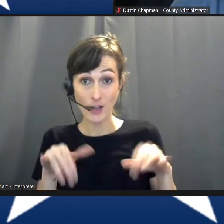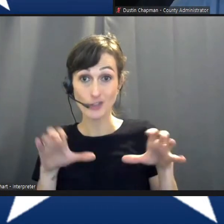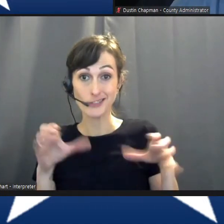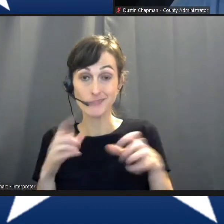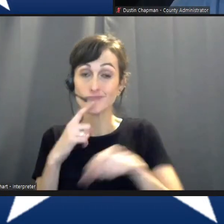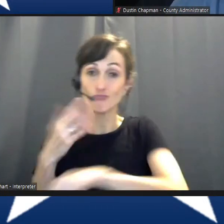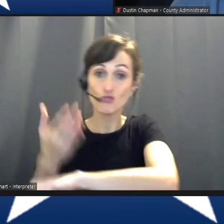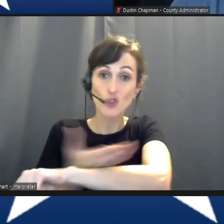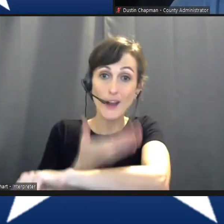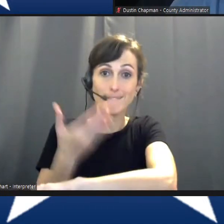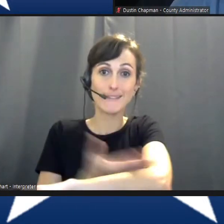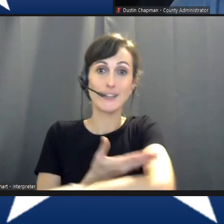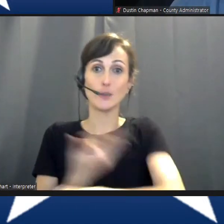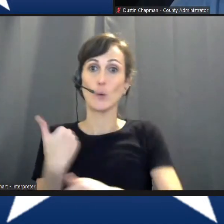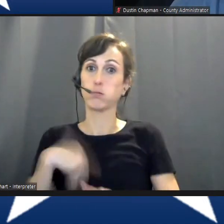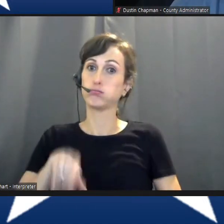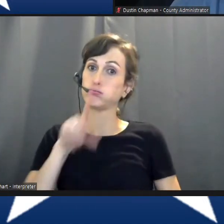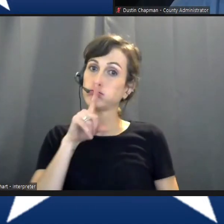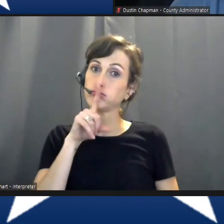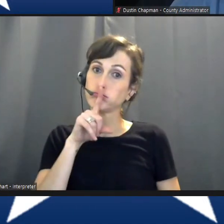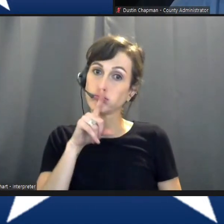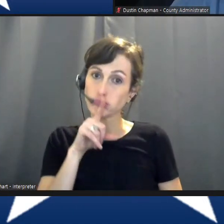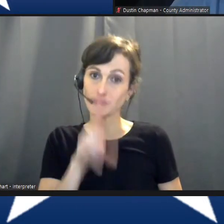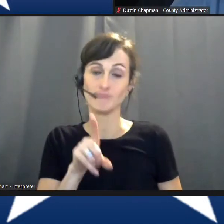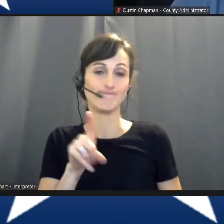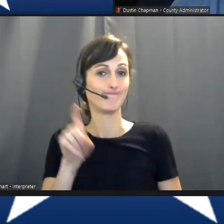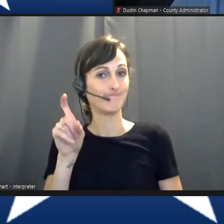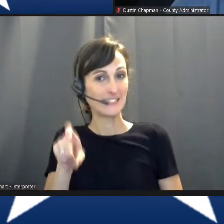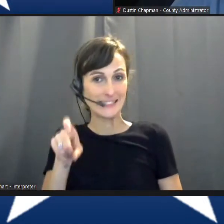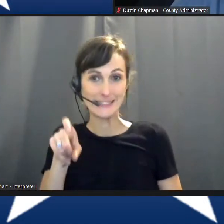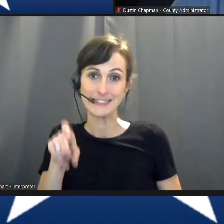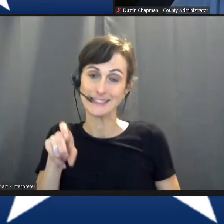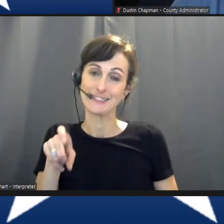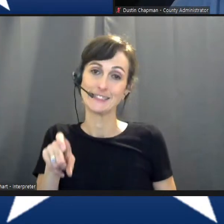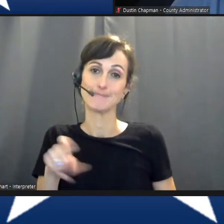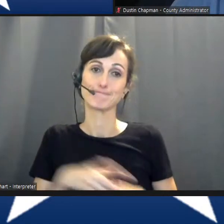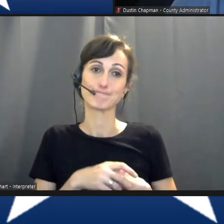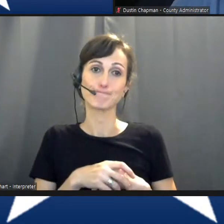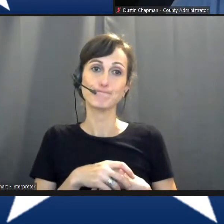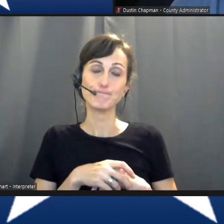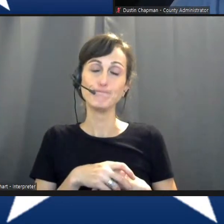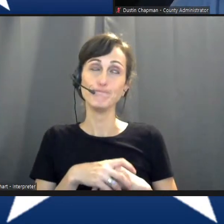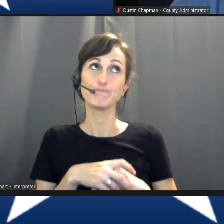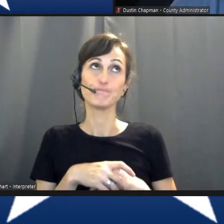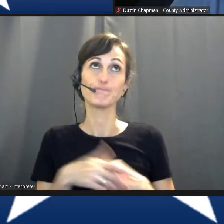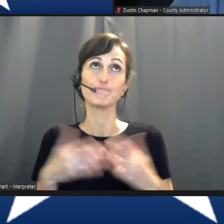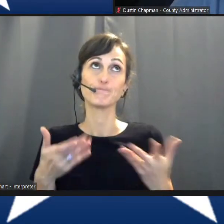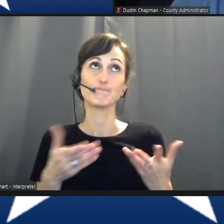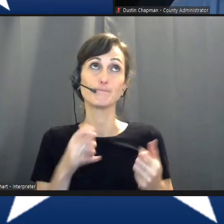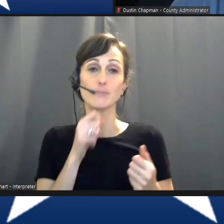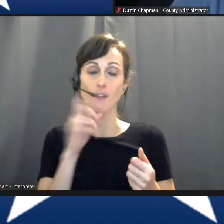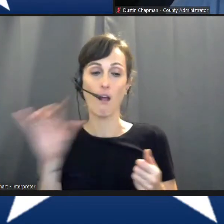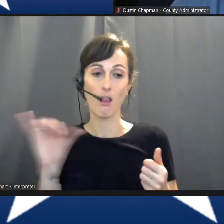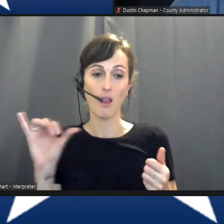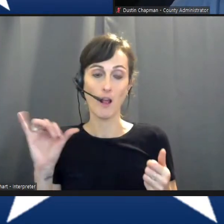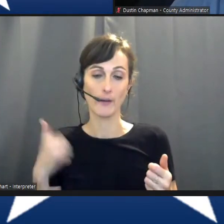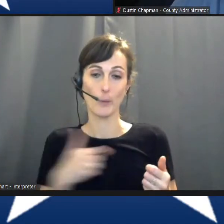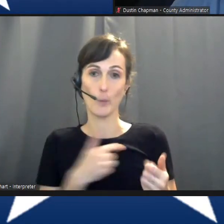renovation is sorely needed, and you know, so it's not like we're